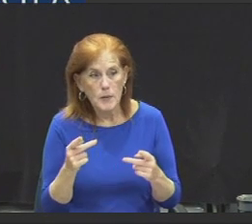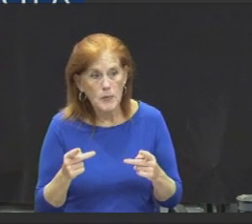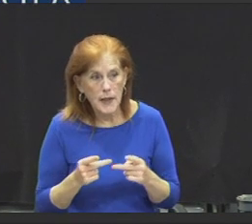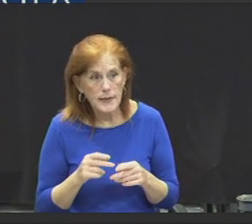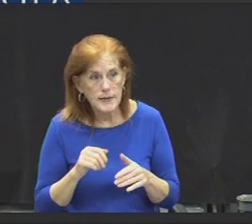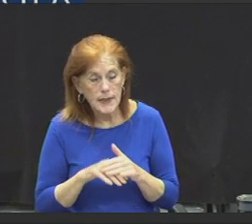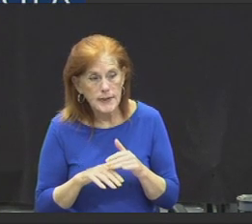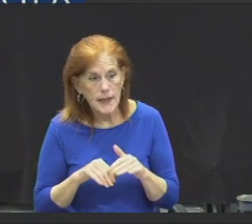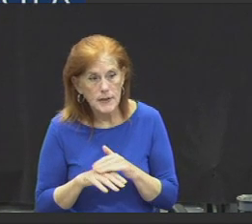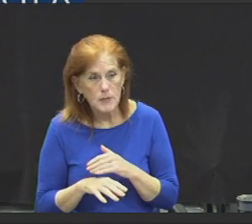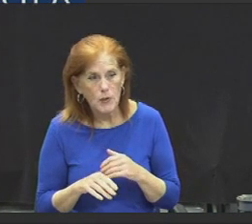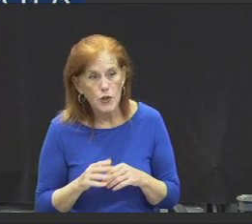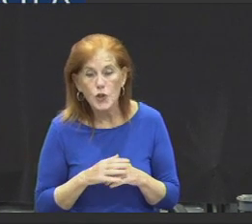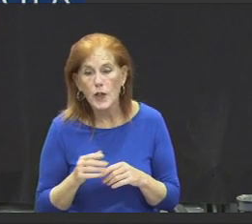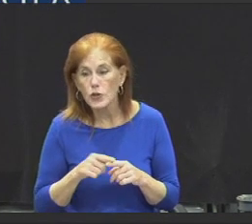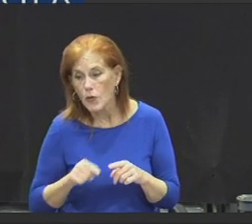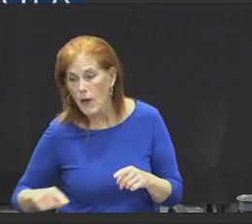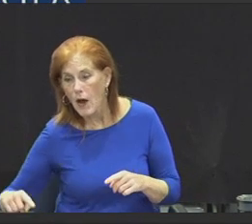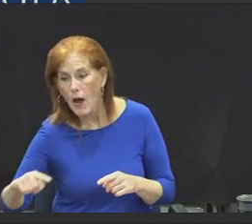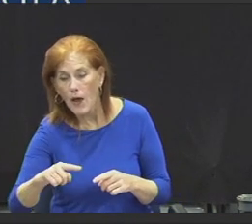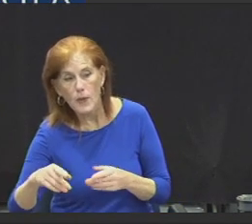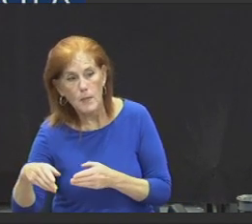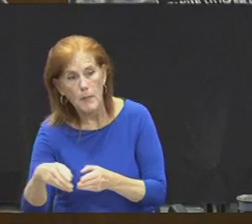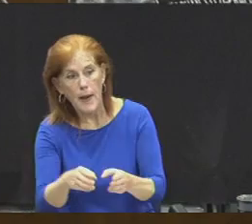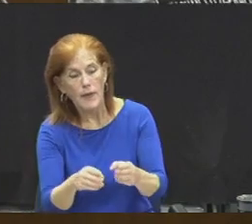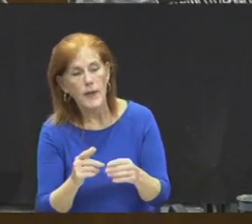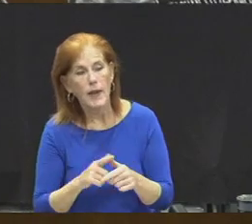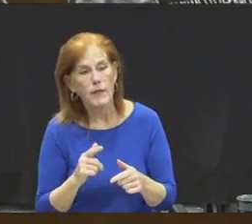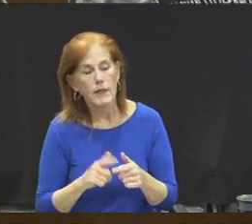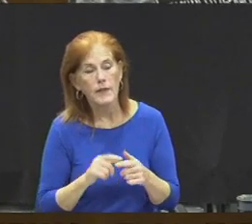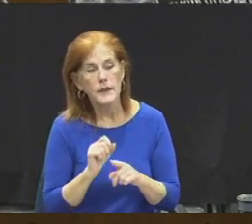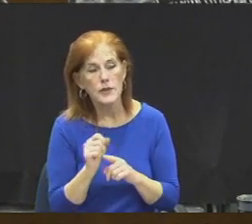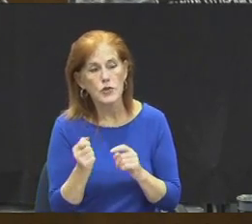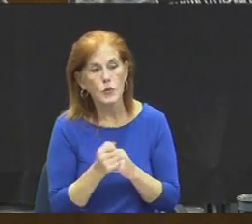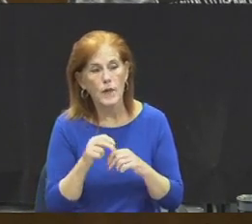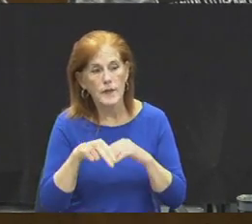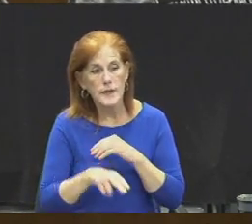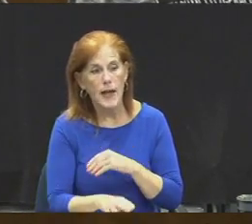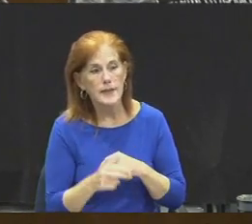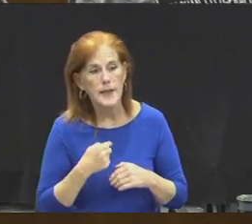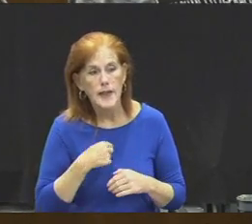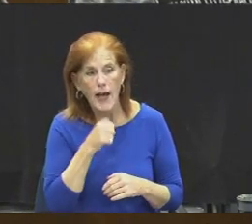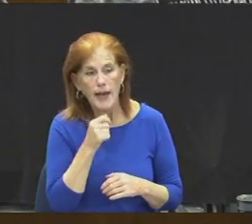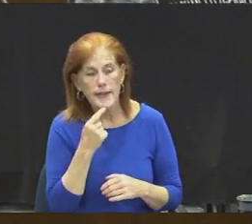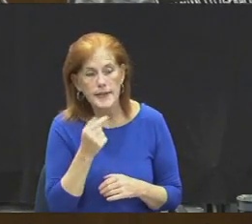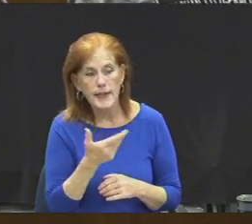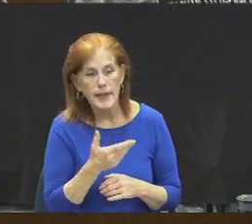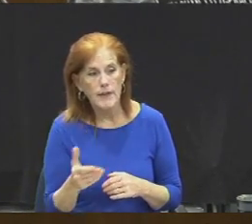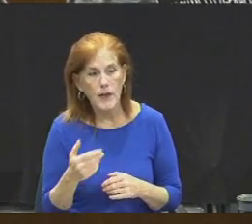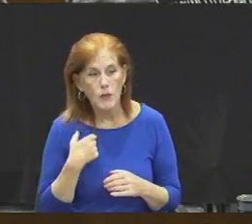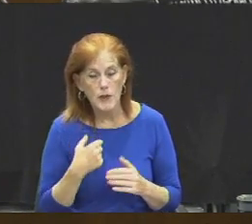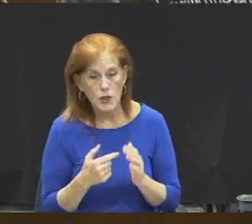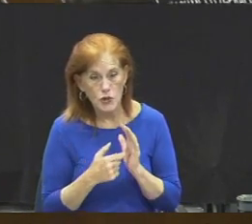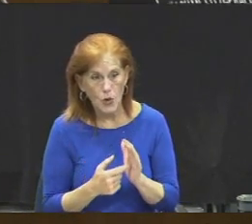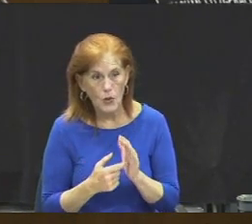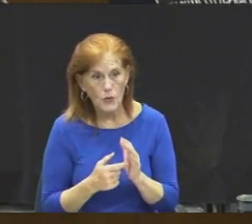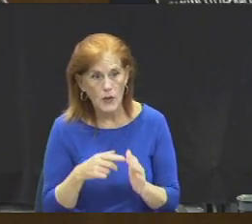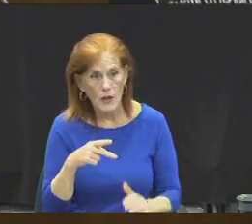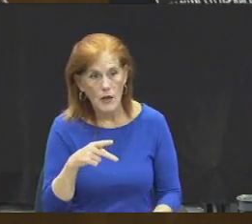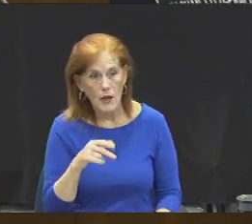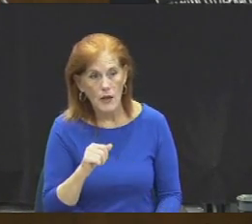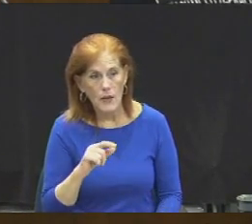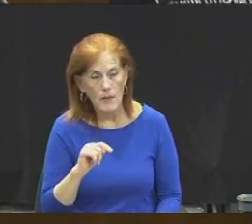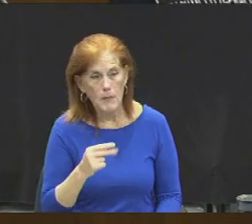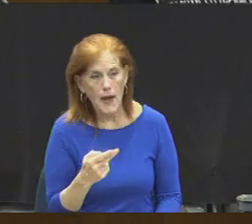Right, you can Like, take know, you can take the other path. And then the situation with the slides, I didn't say anything after my follow-up and he showed the path, but like That looked